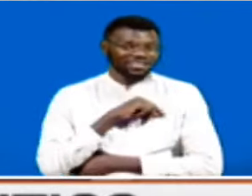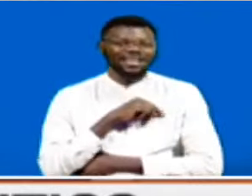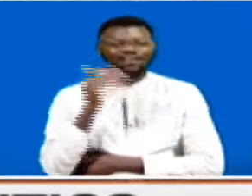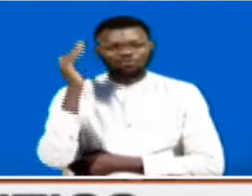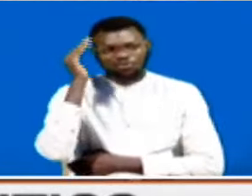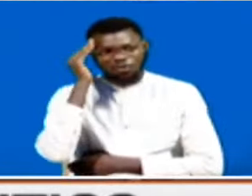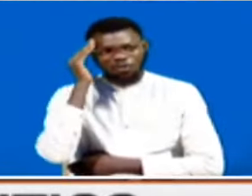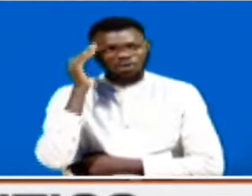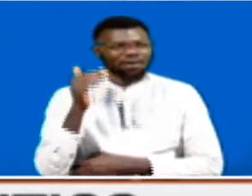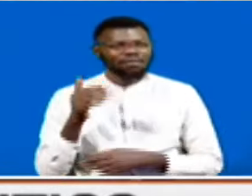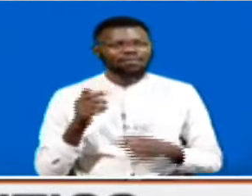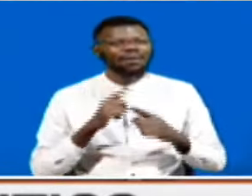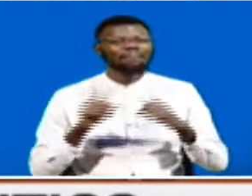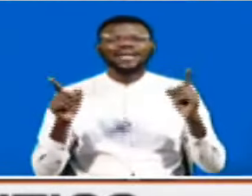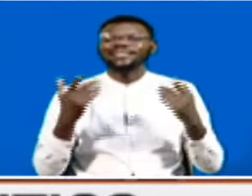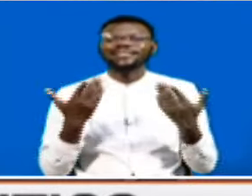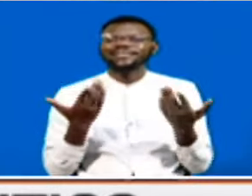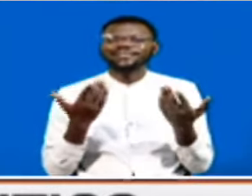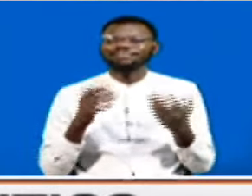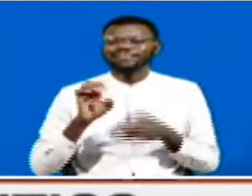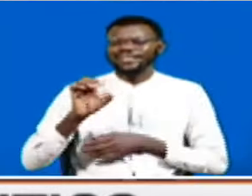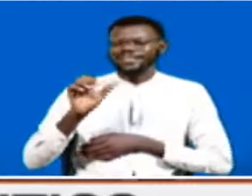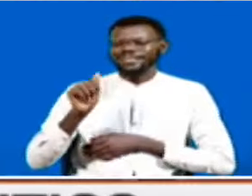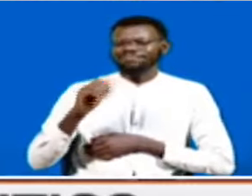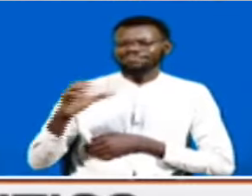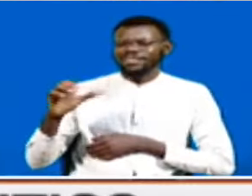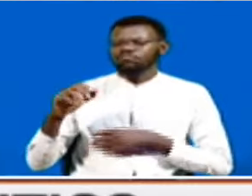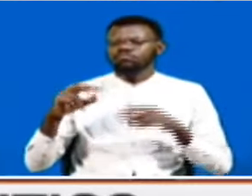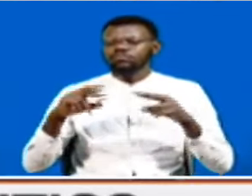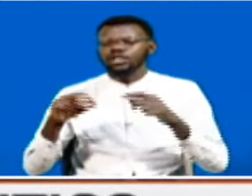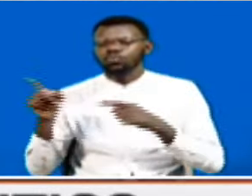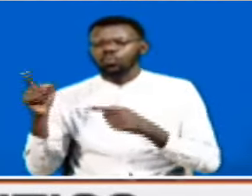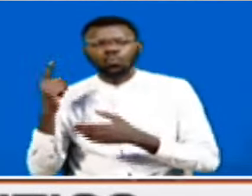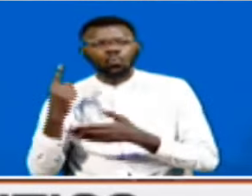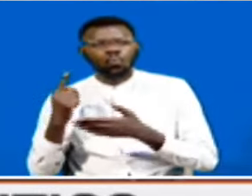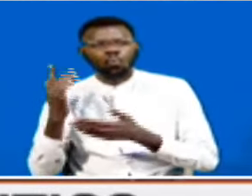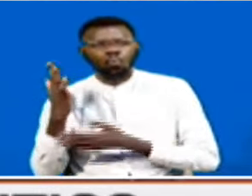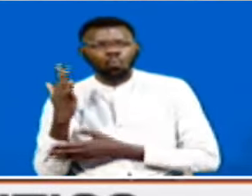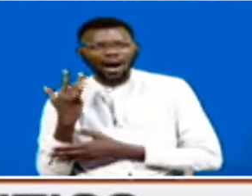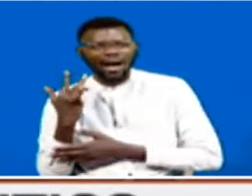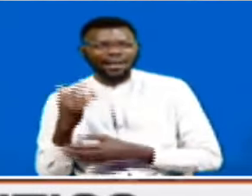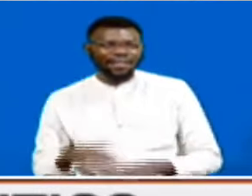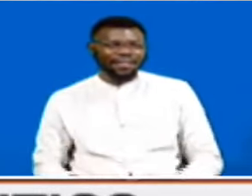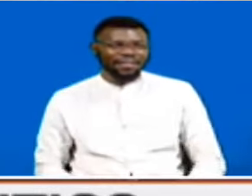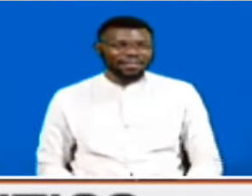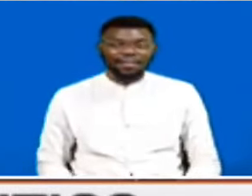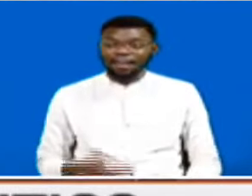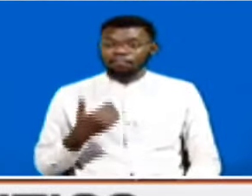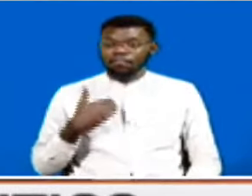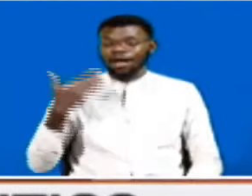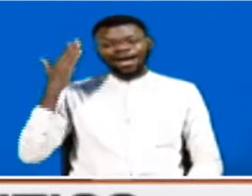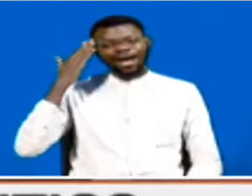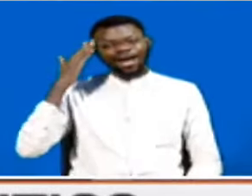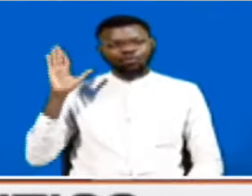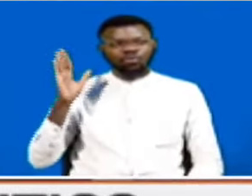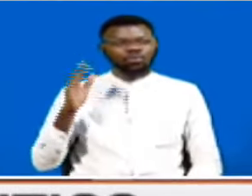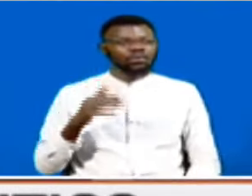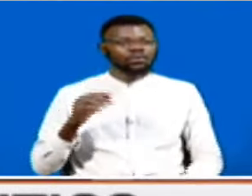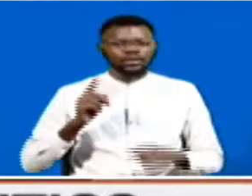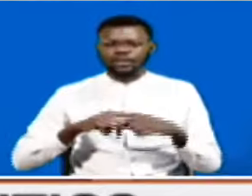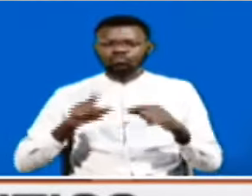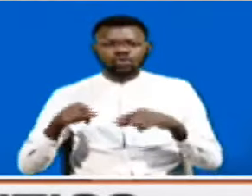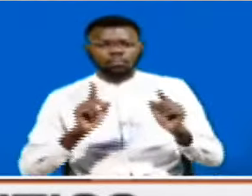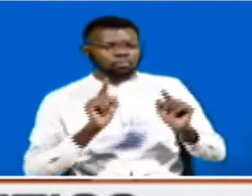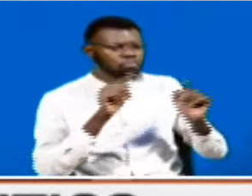Yeah. But don't see the reason why they should be coming. Yeah, because they have even not written a statement from me, so I don't know. So what happened when you went to the